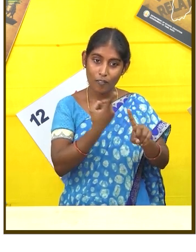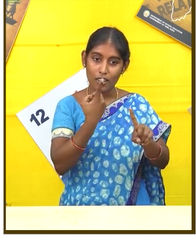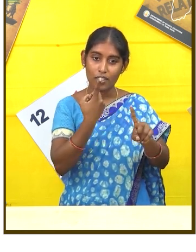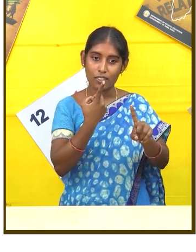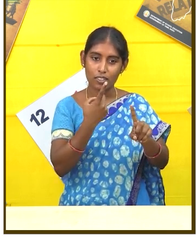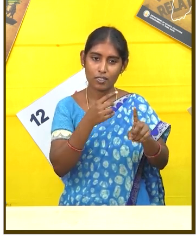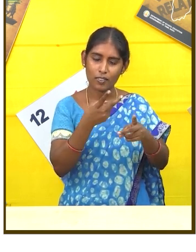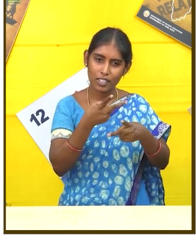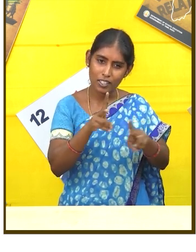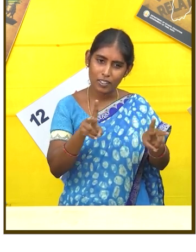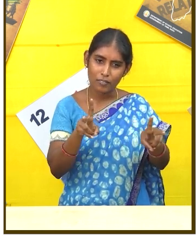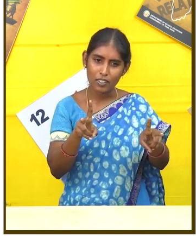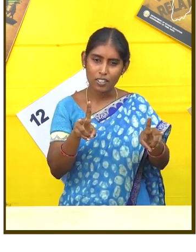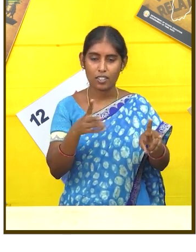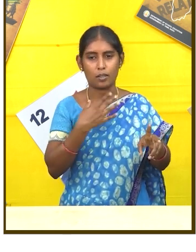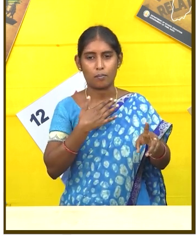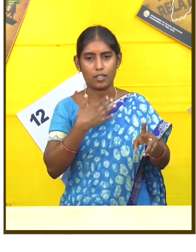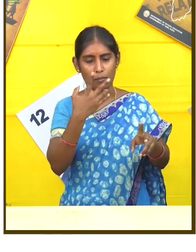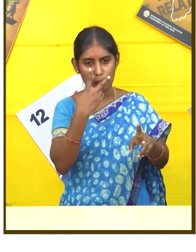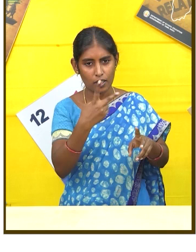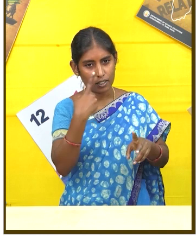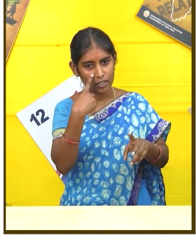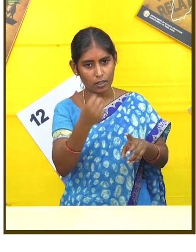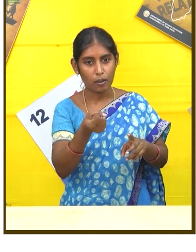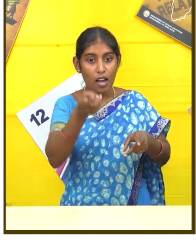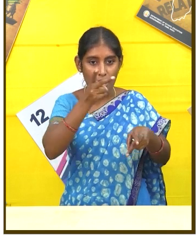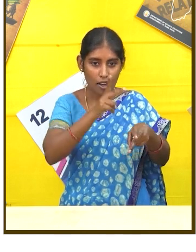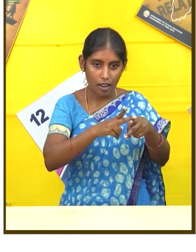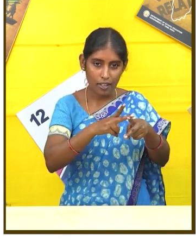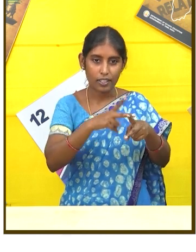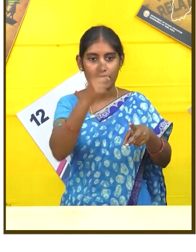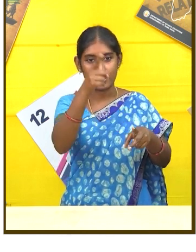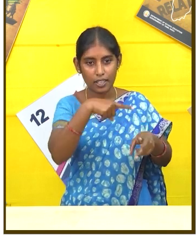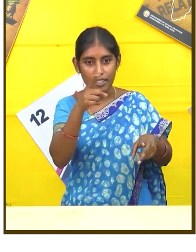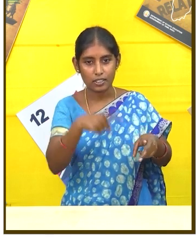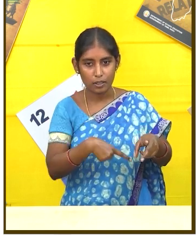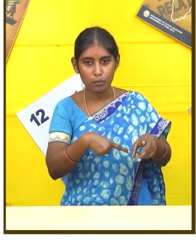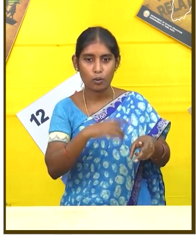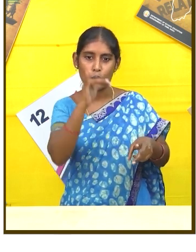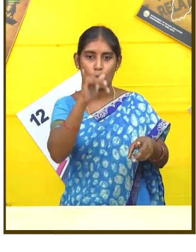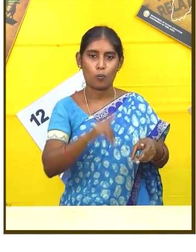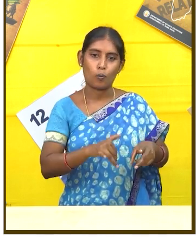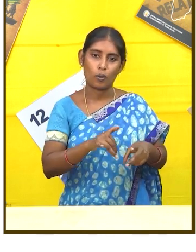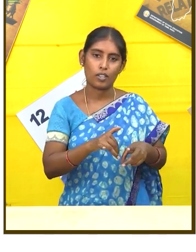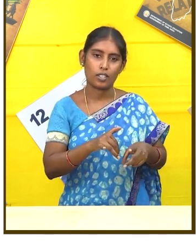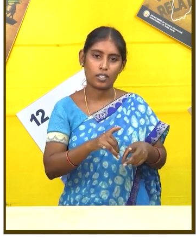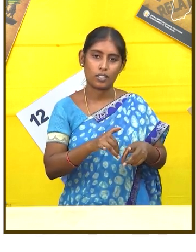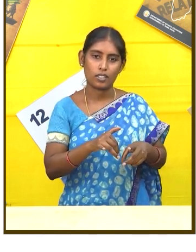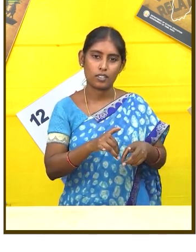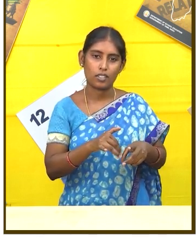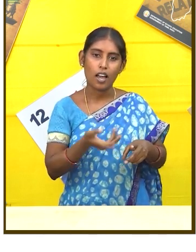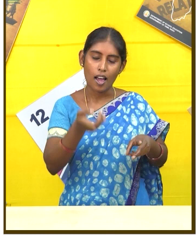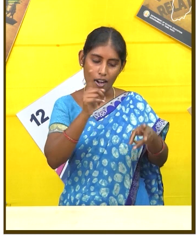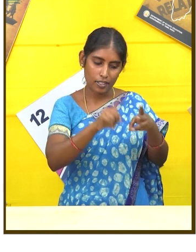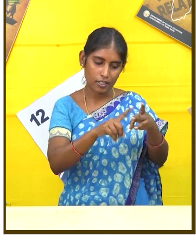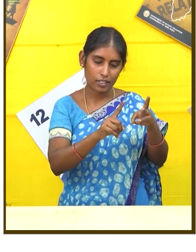an equation contains the variable x and z alone. So again we have to cancel the y.